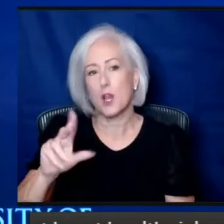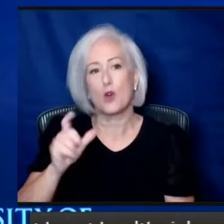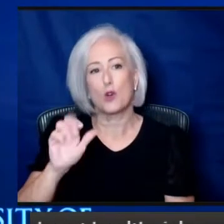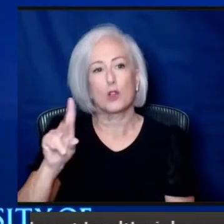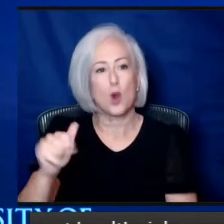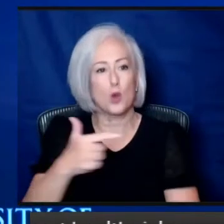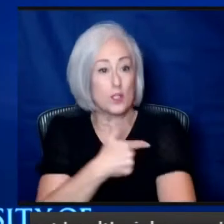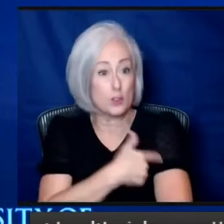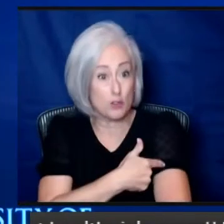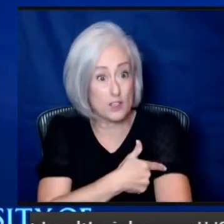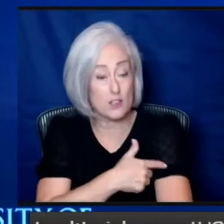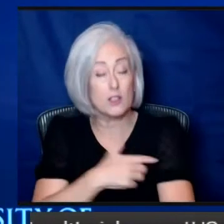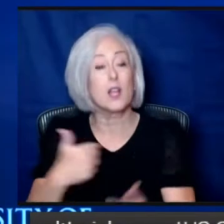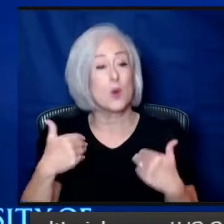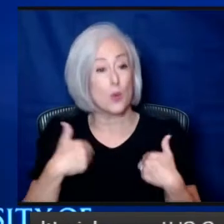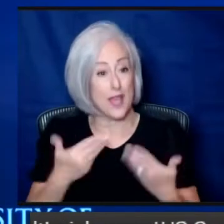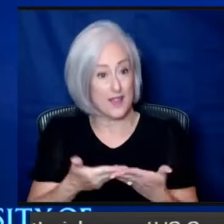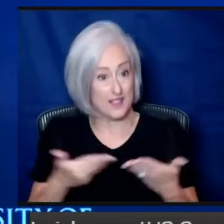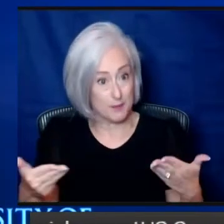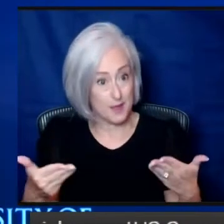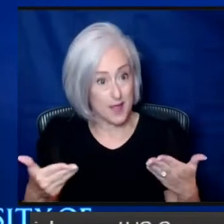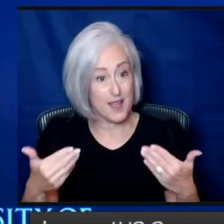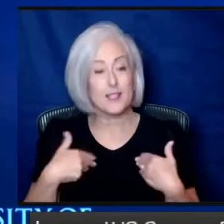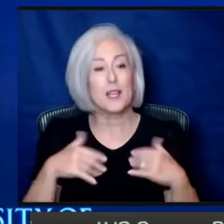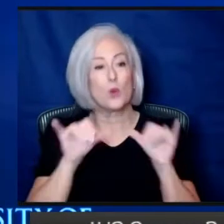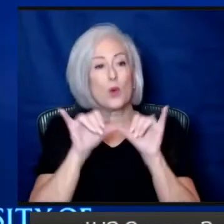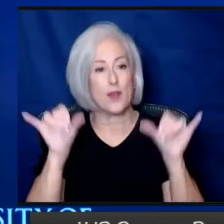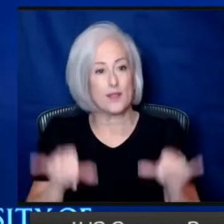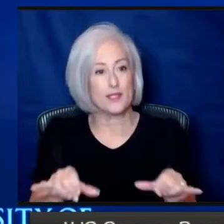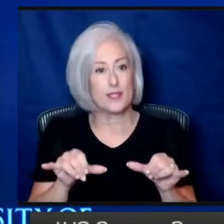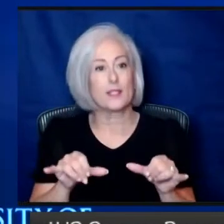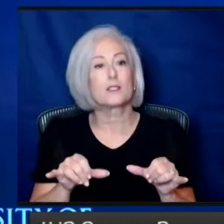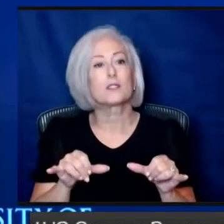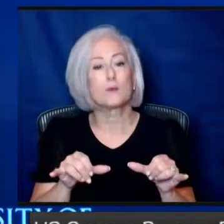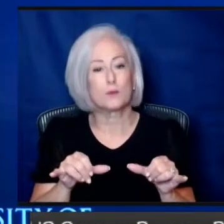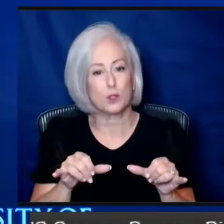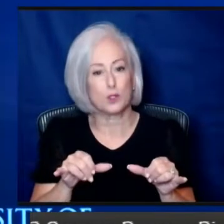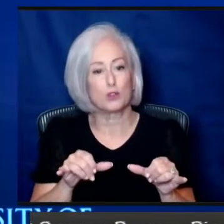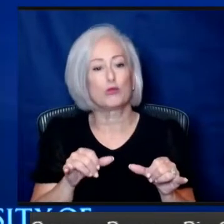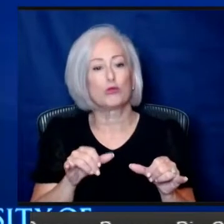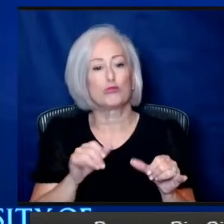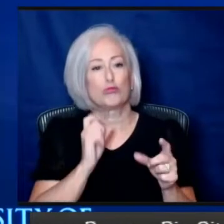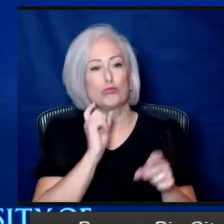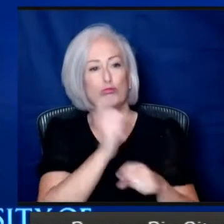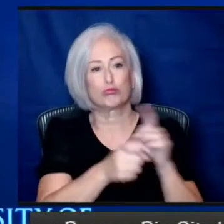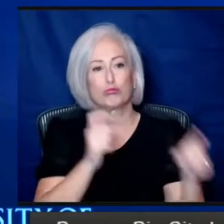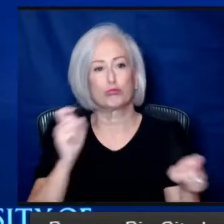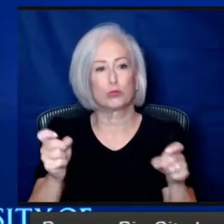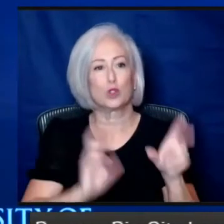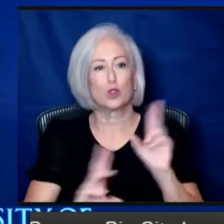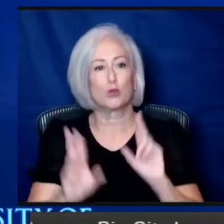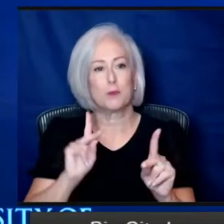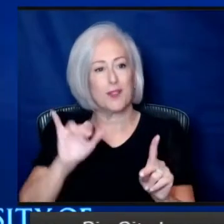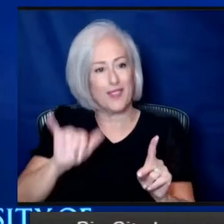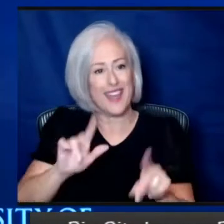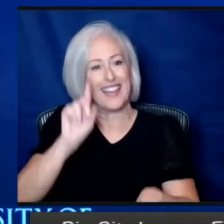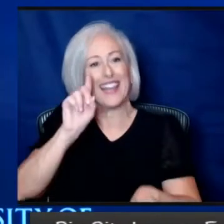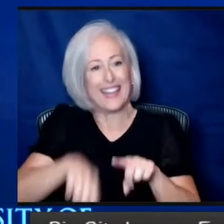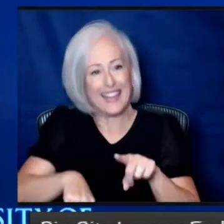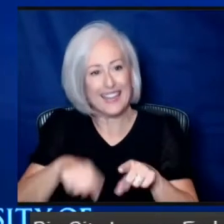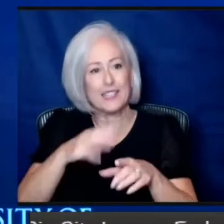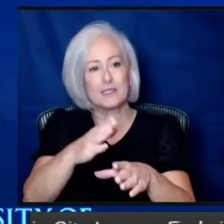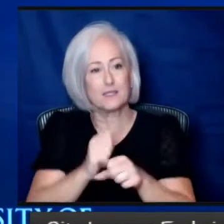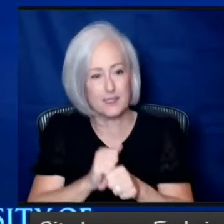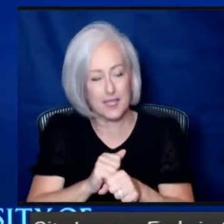a system to get those people who are unable to get the vaccine to get it. We are giving it on a daily